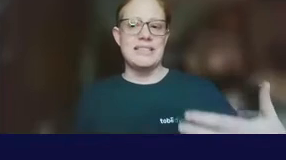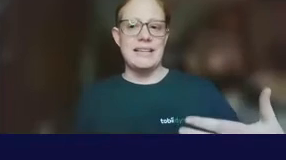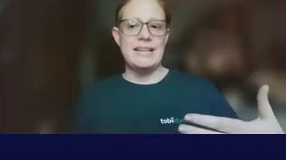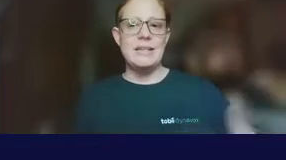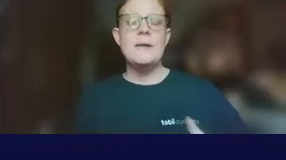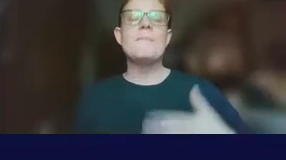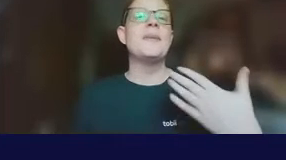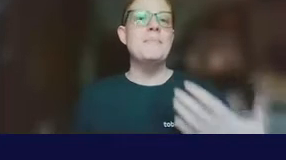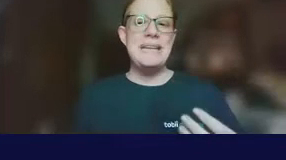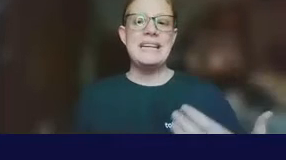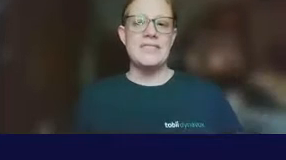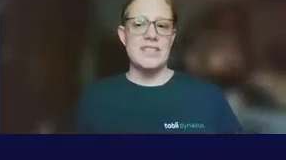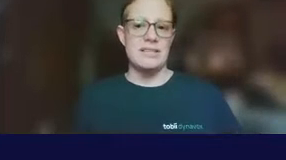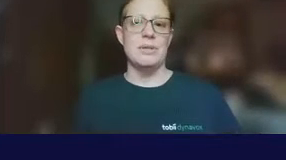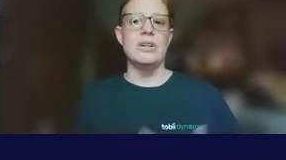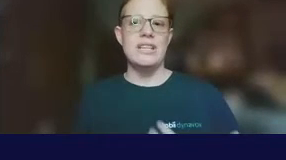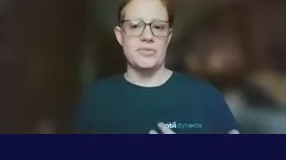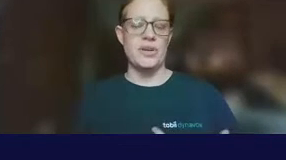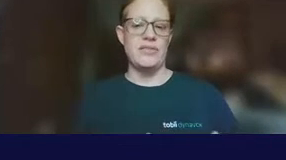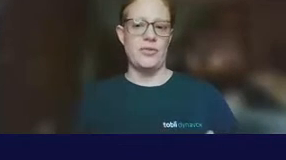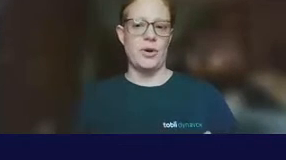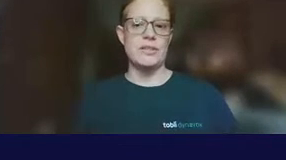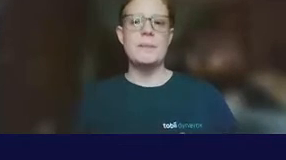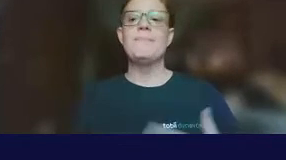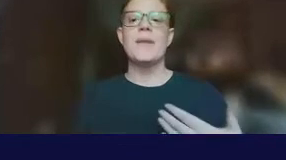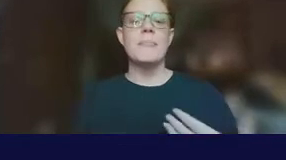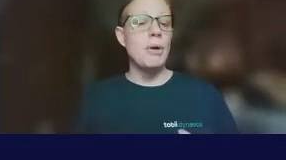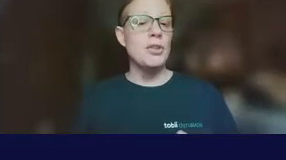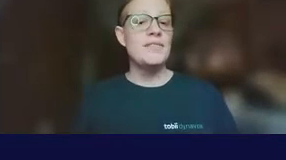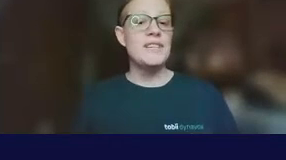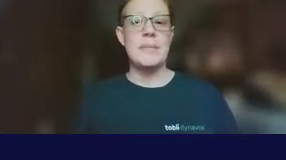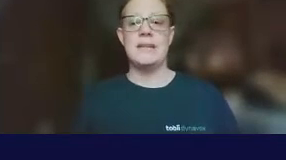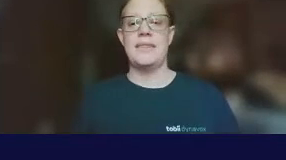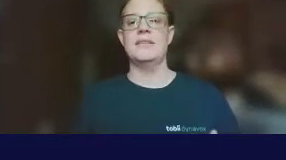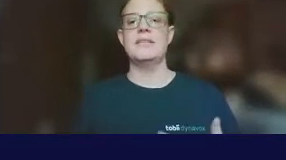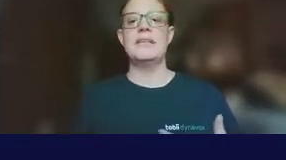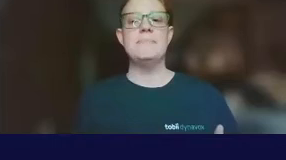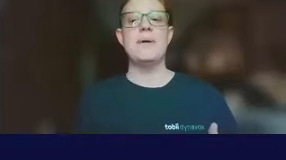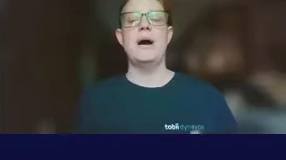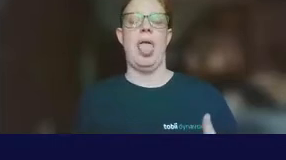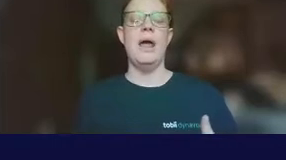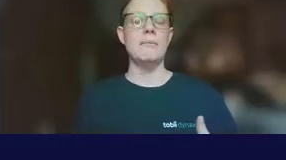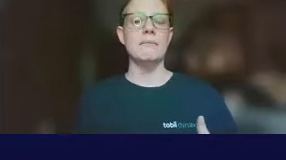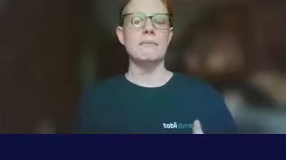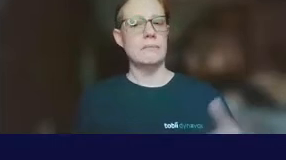symbol is selected, the meaning of the symbol is reinforced. Both of these methods